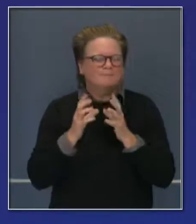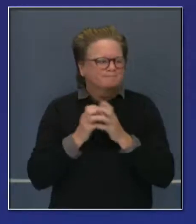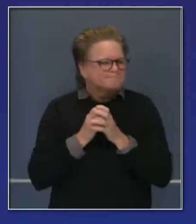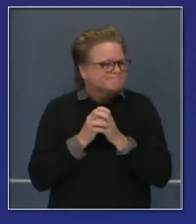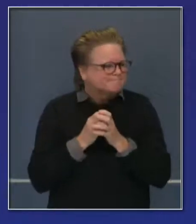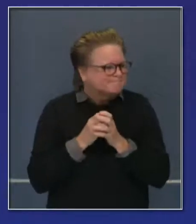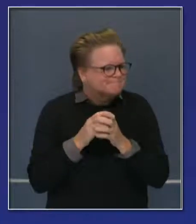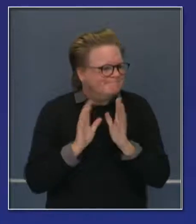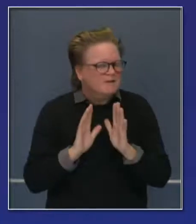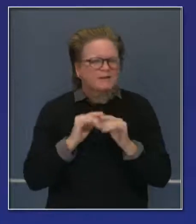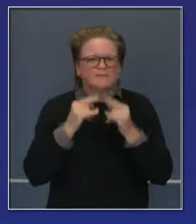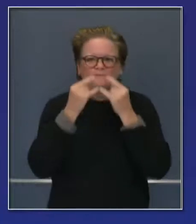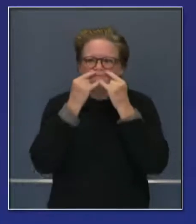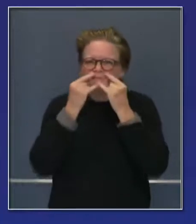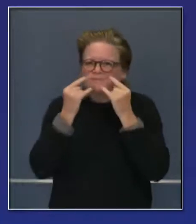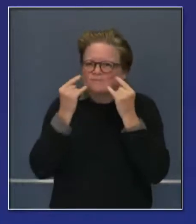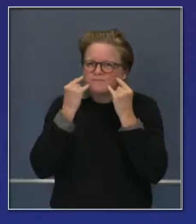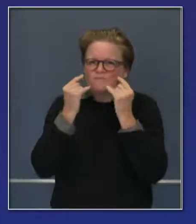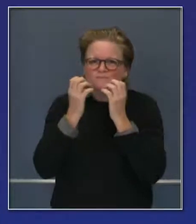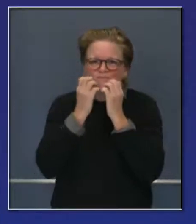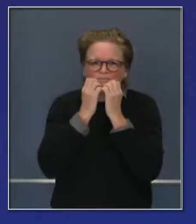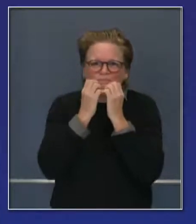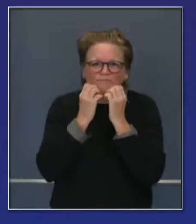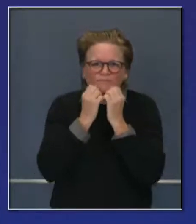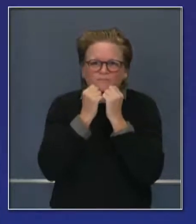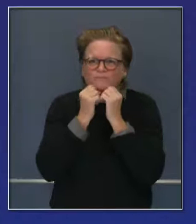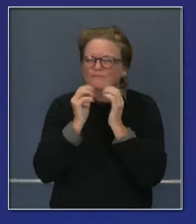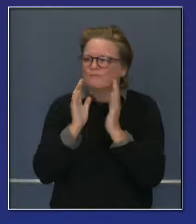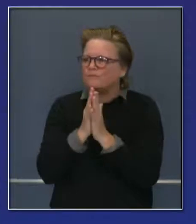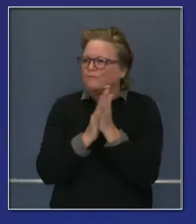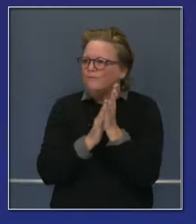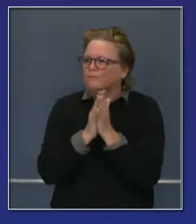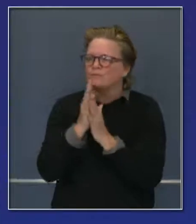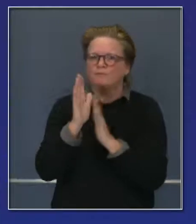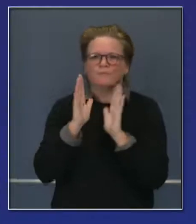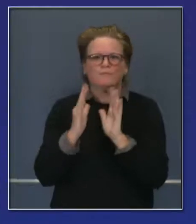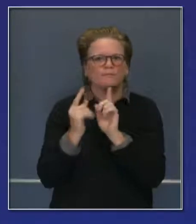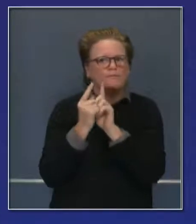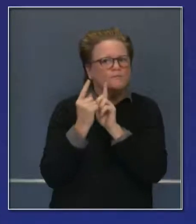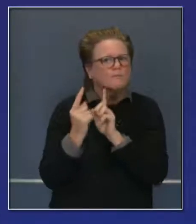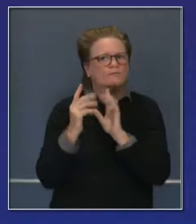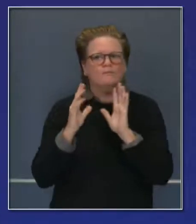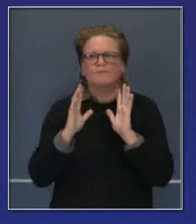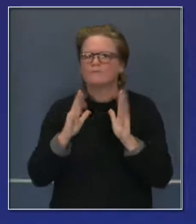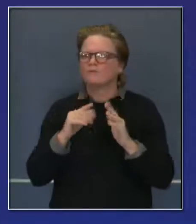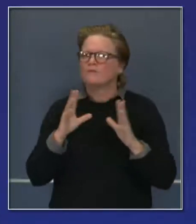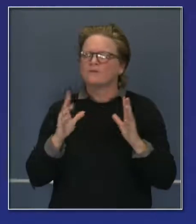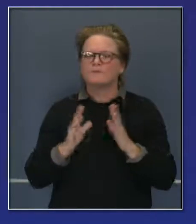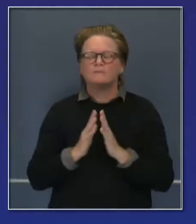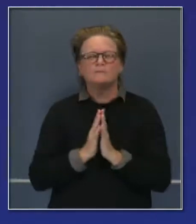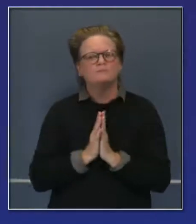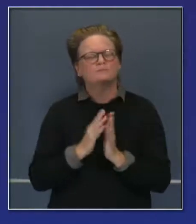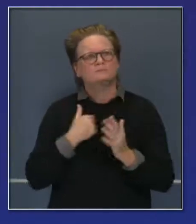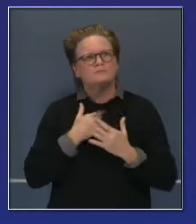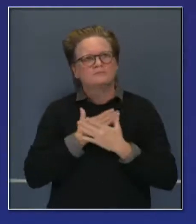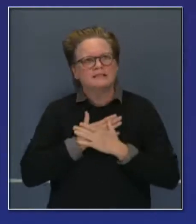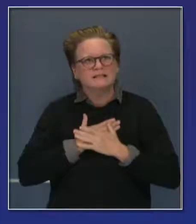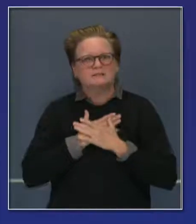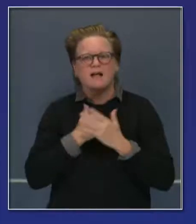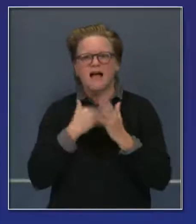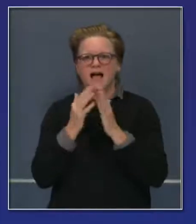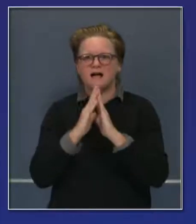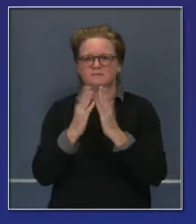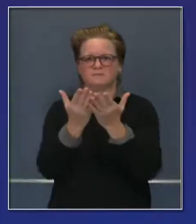headlines and then walk away from all the extraordinary progress you and others have made to keep yourself and your loved ones safe.